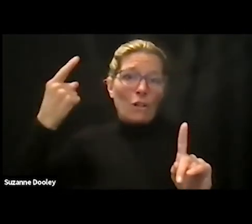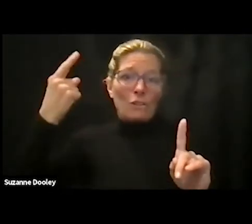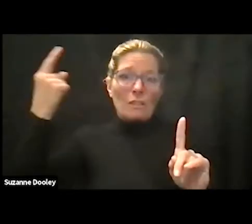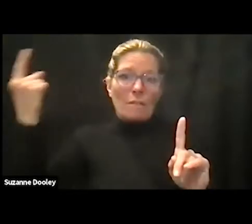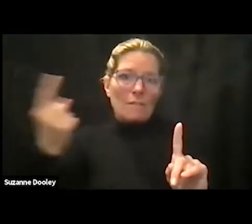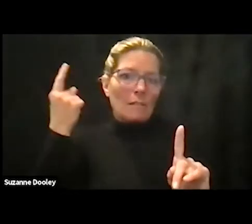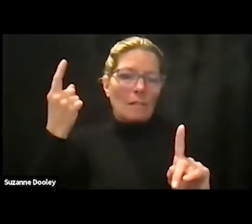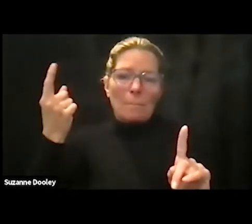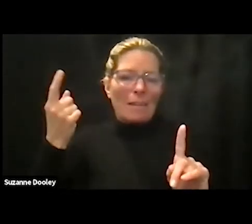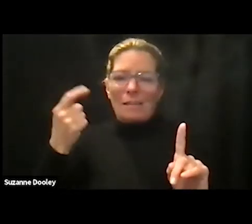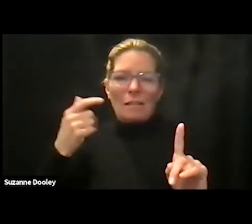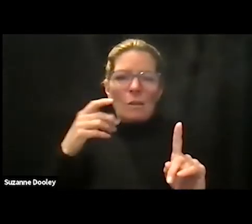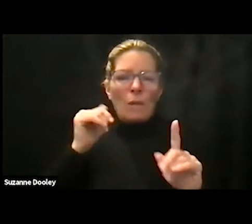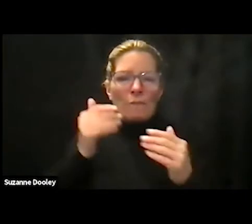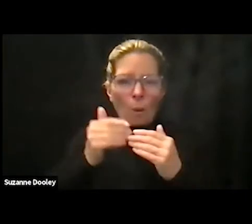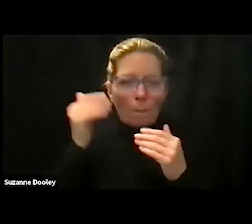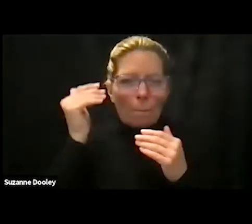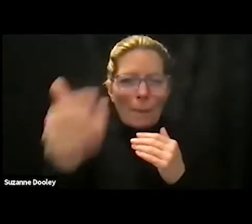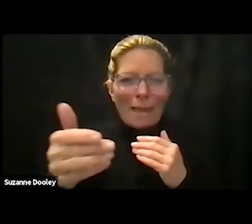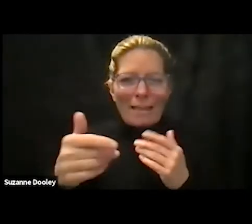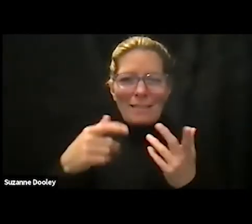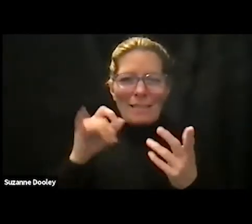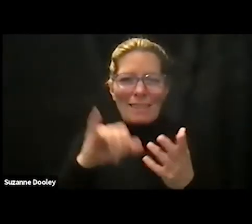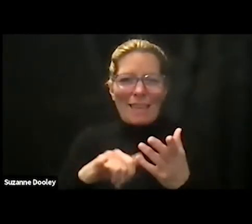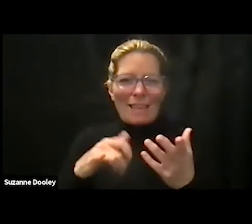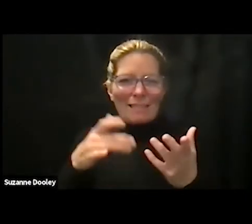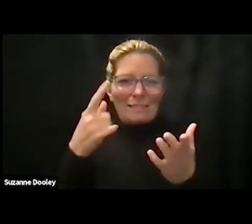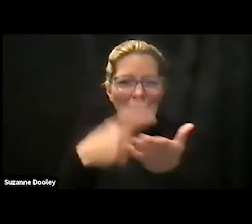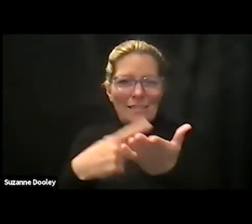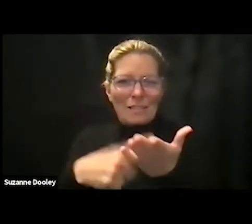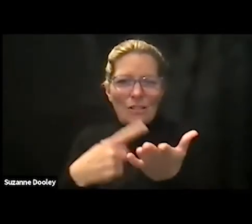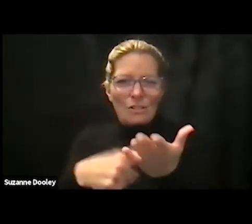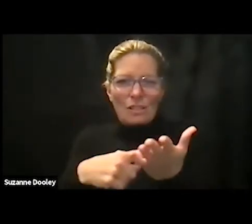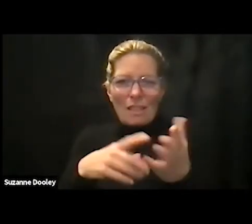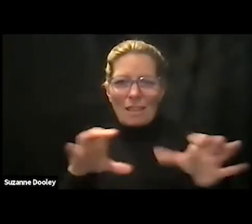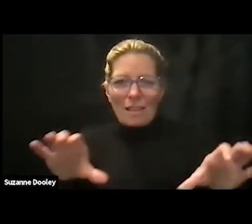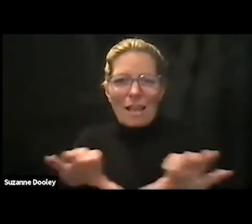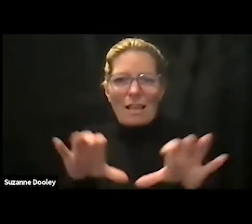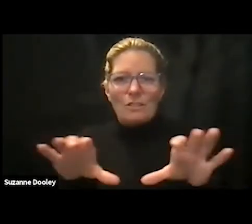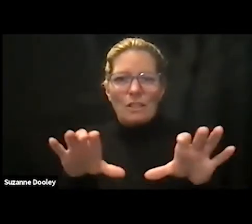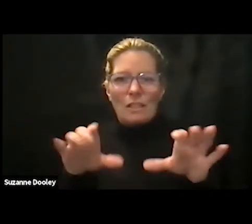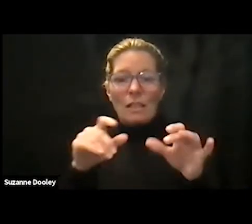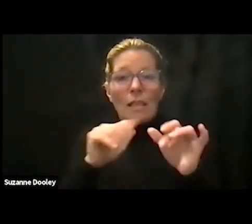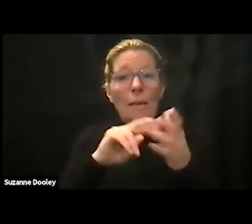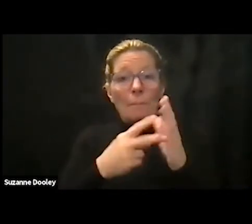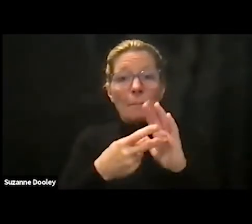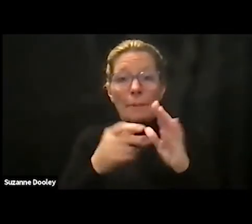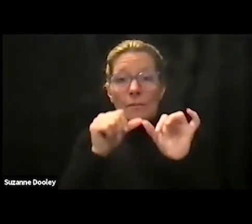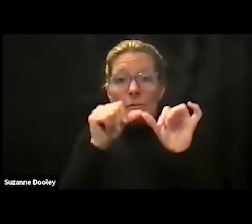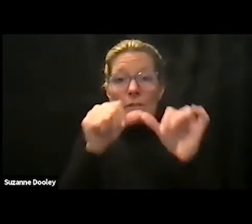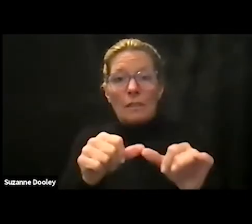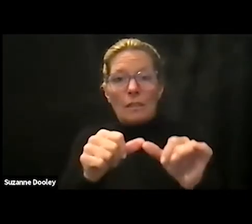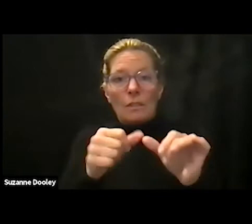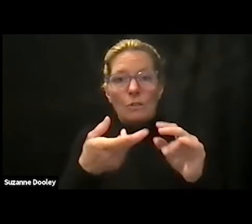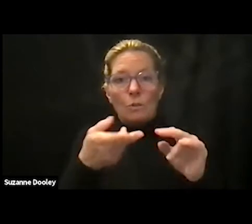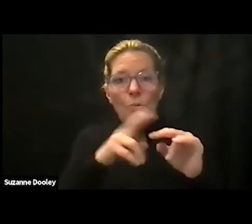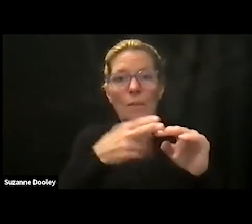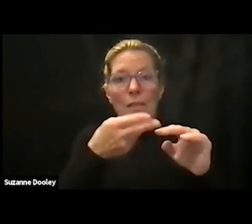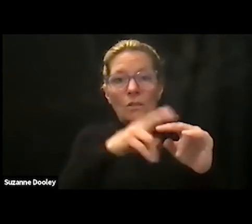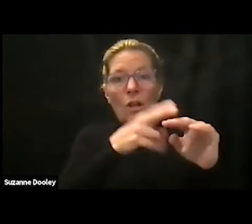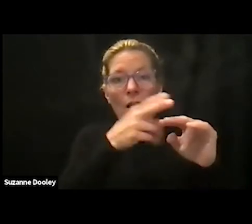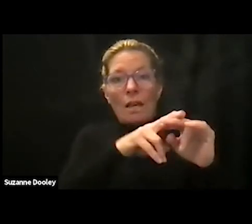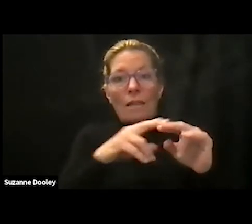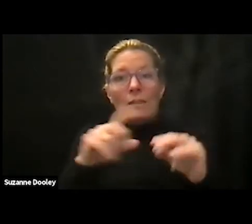past that narrative and that action. And that means continuing to build off of that legacy and